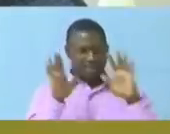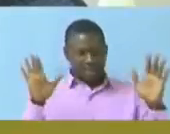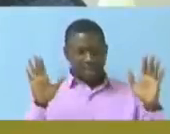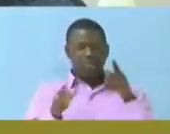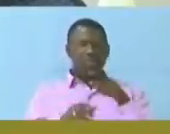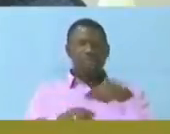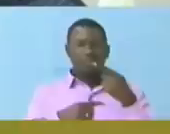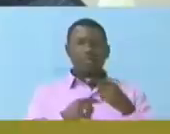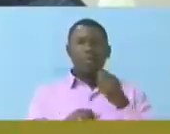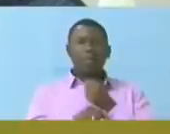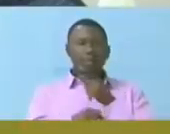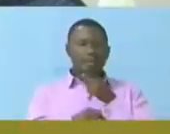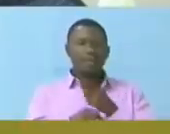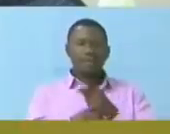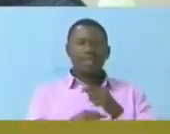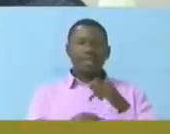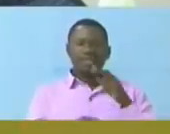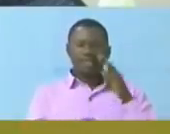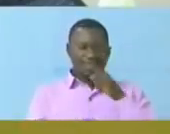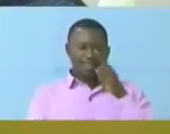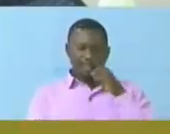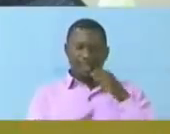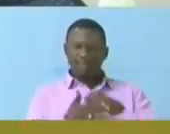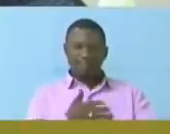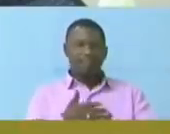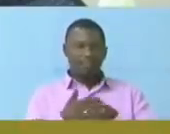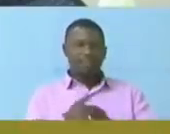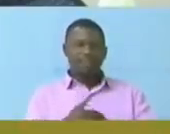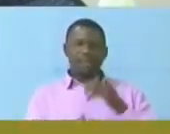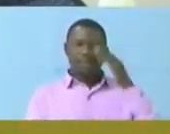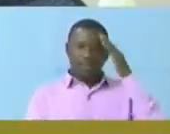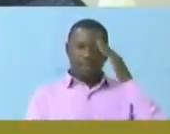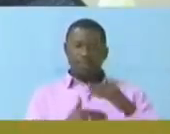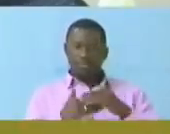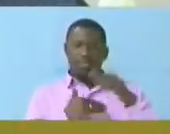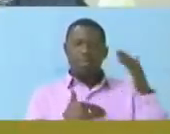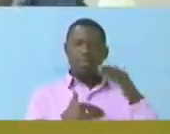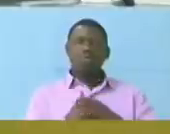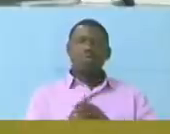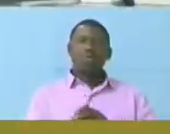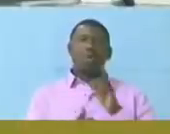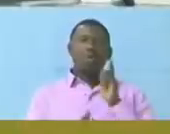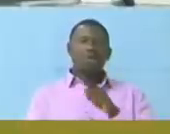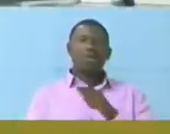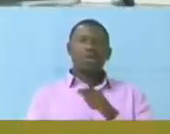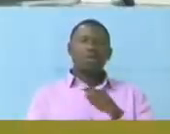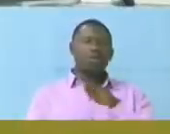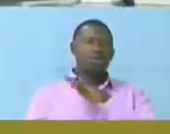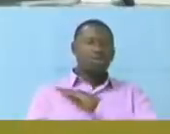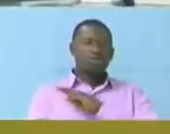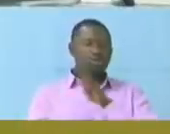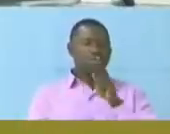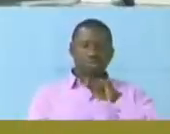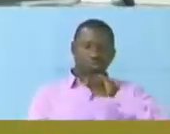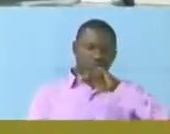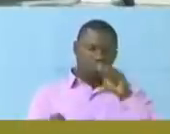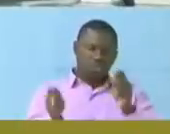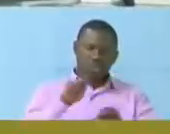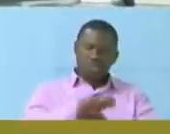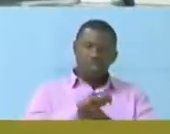for taking that initiative. Thank you very much. But that also does not change the